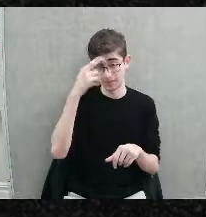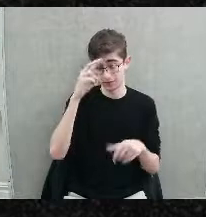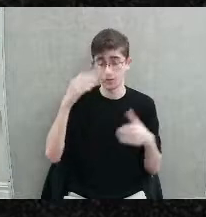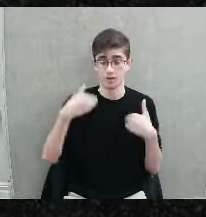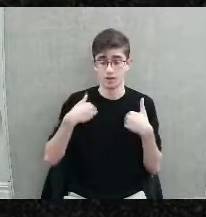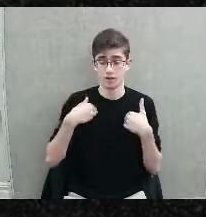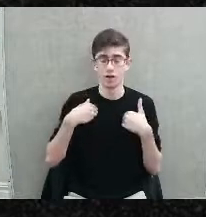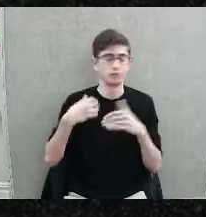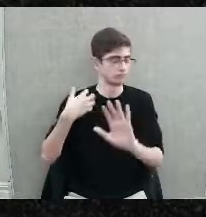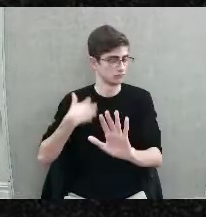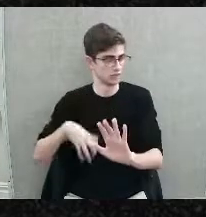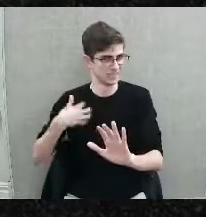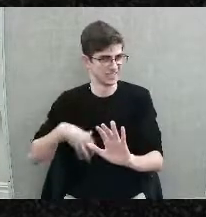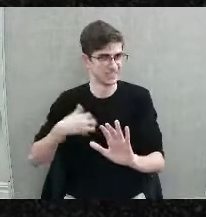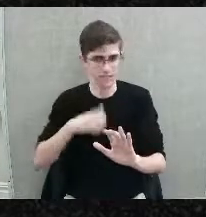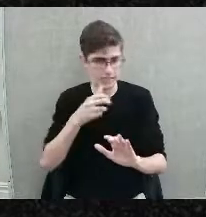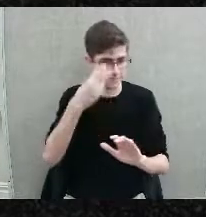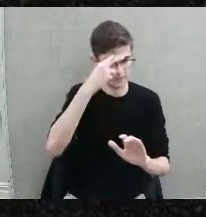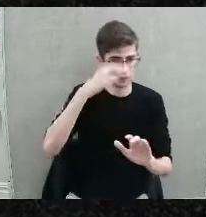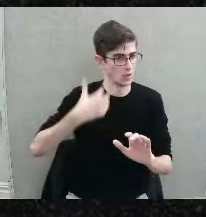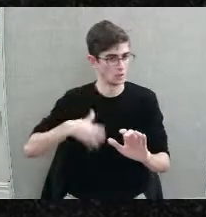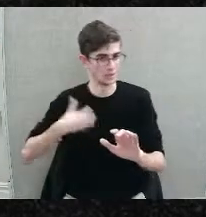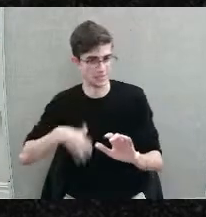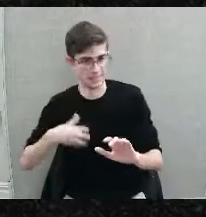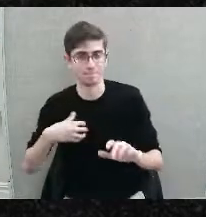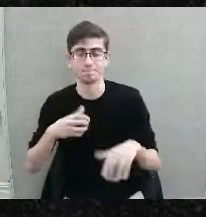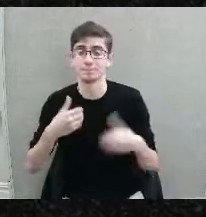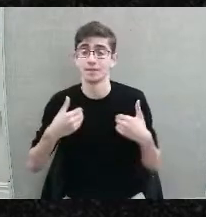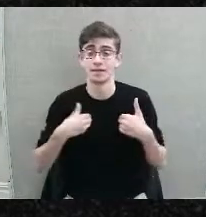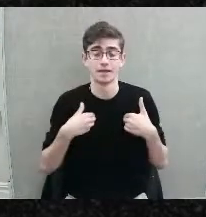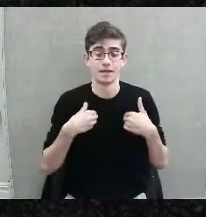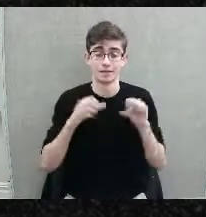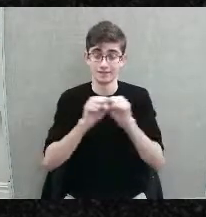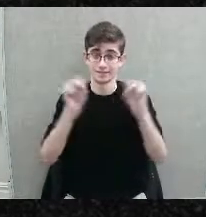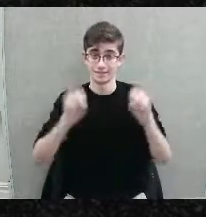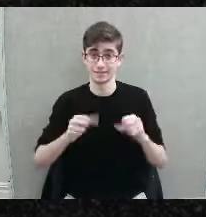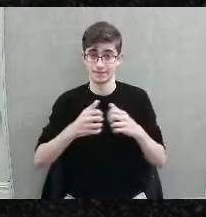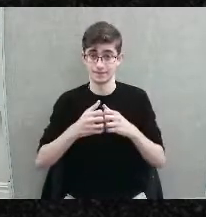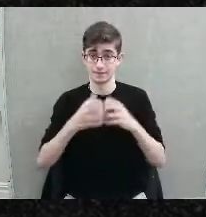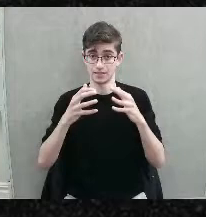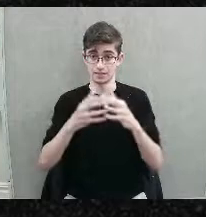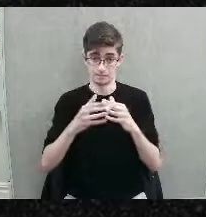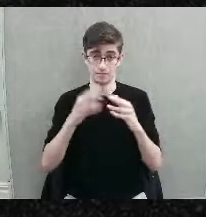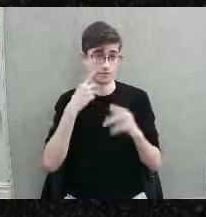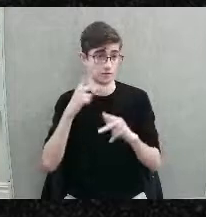program of assistance from government for people who didn't have